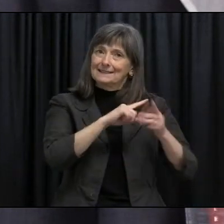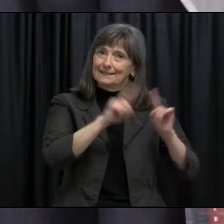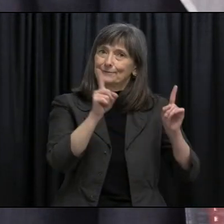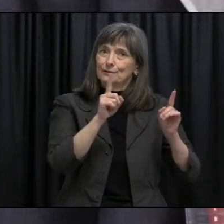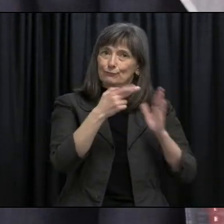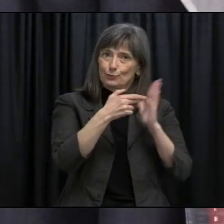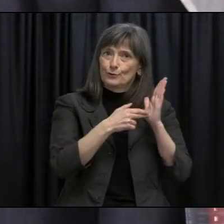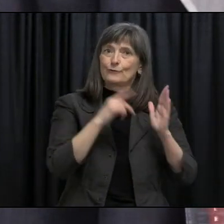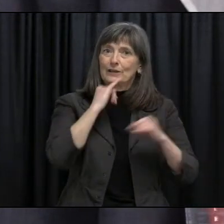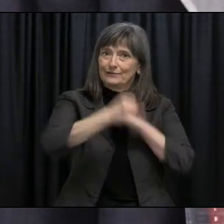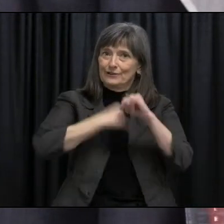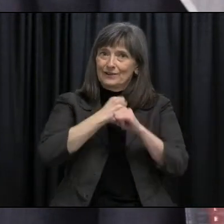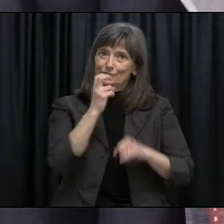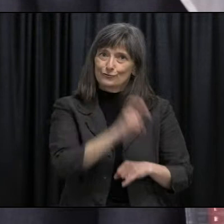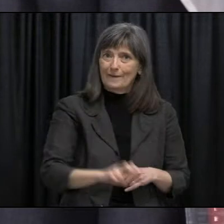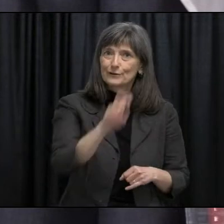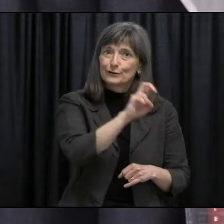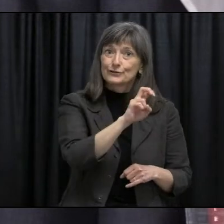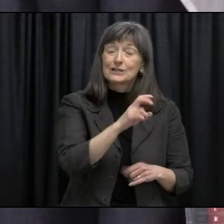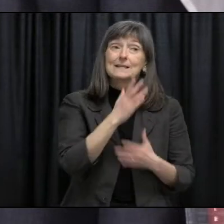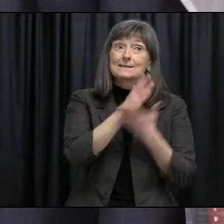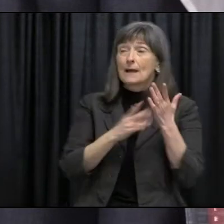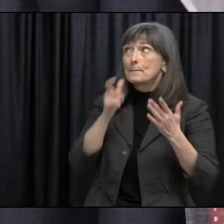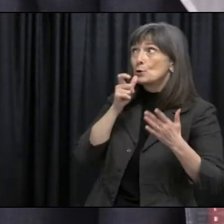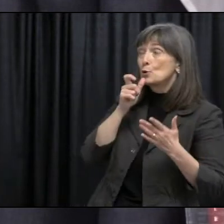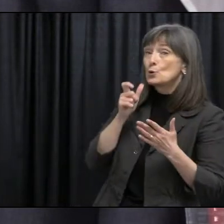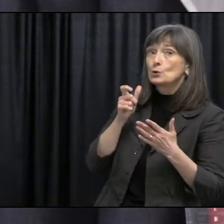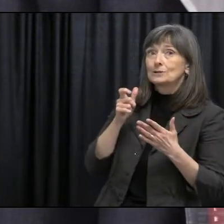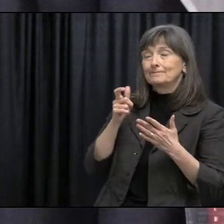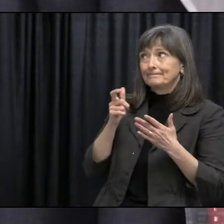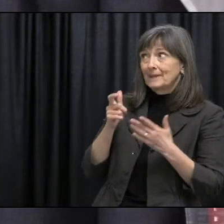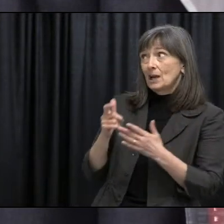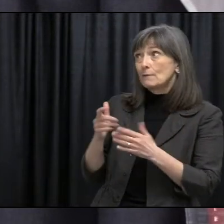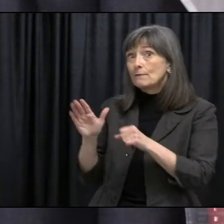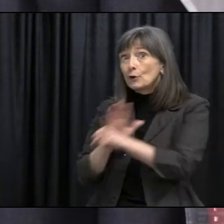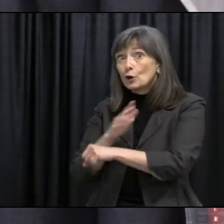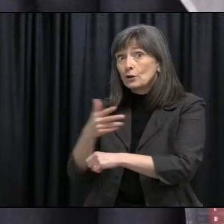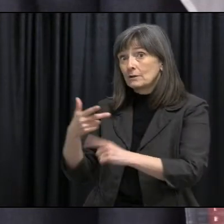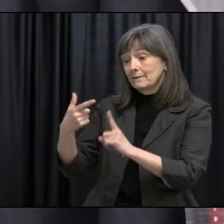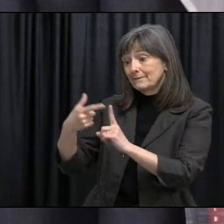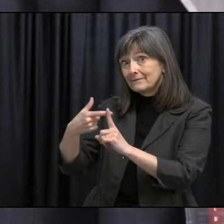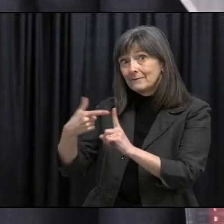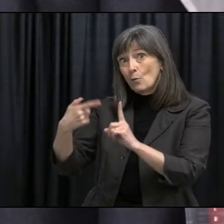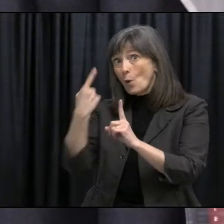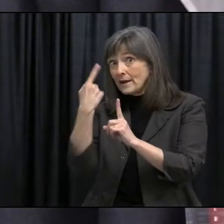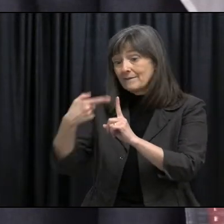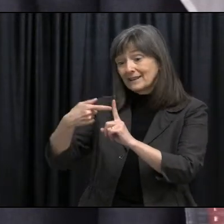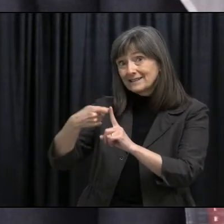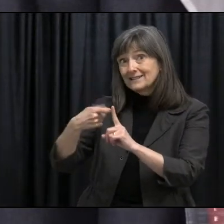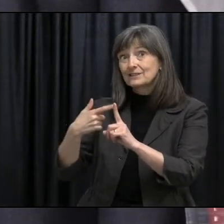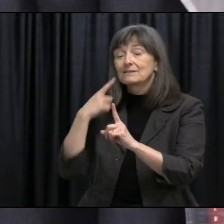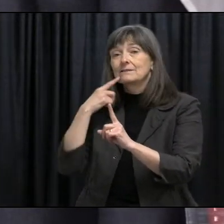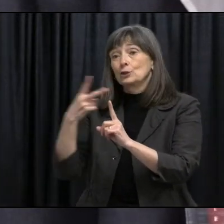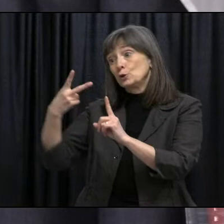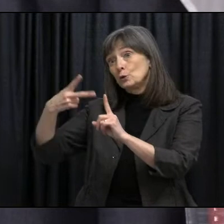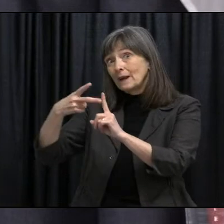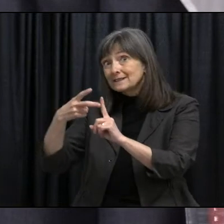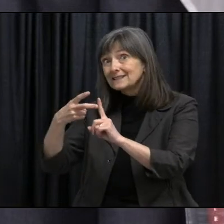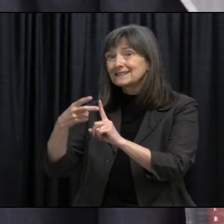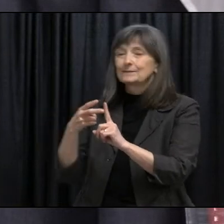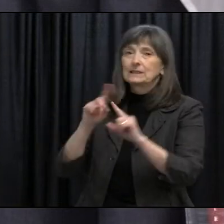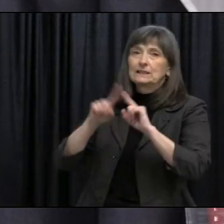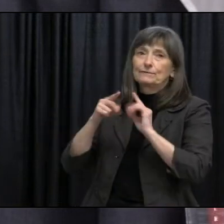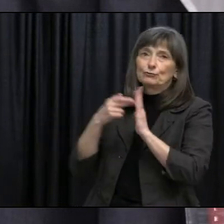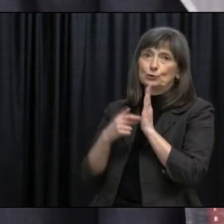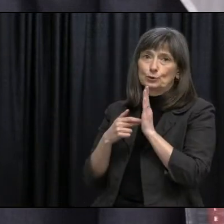partially vaccinated or not vaccinated at all. And I would do no more really than reiterate what the Premier has said, is that NACI has